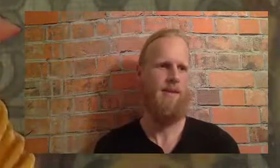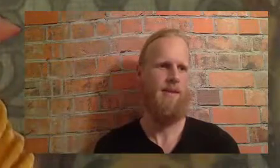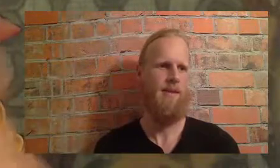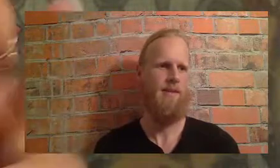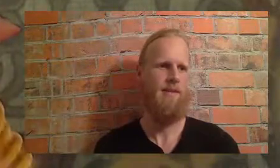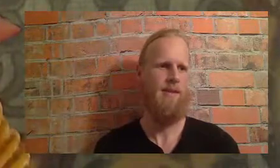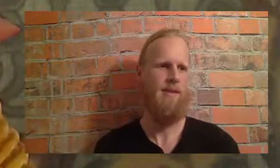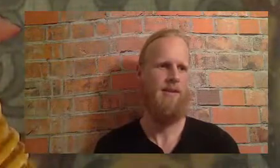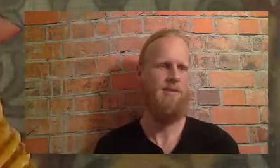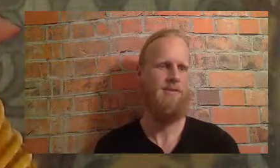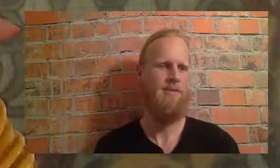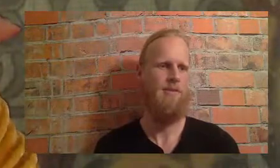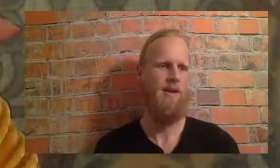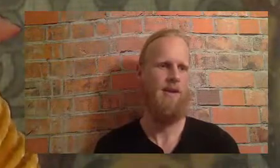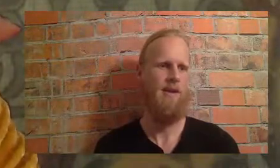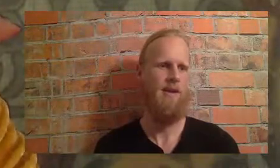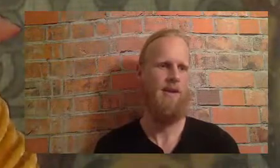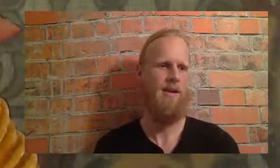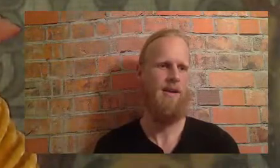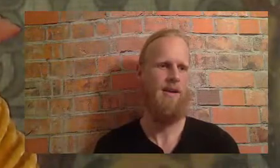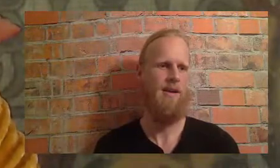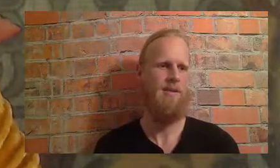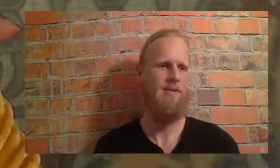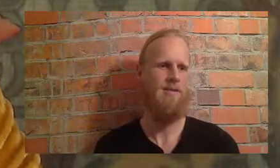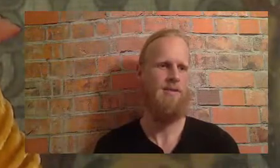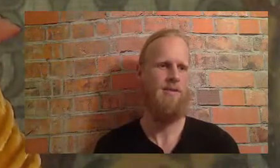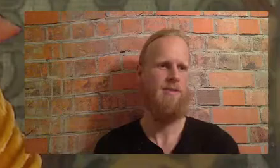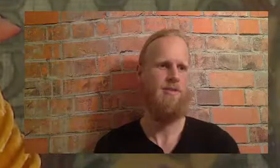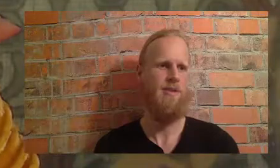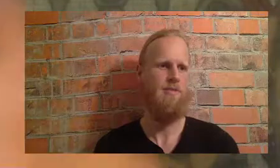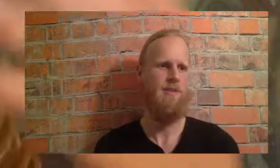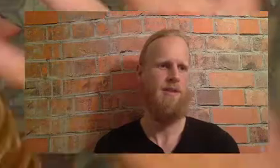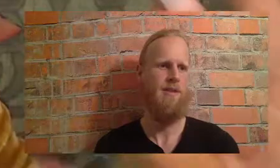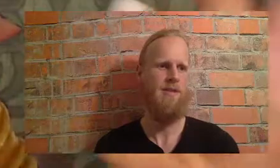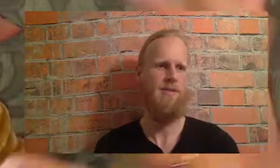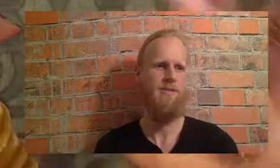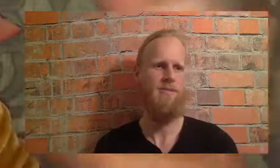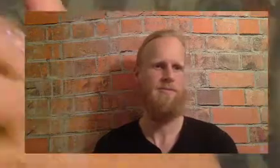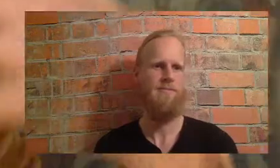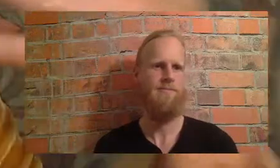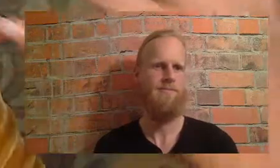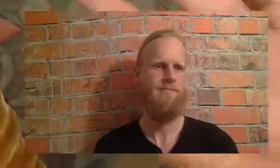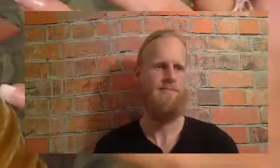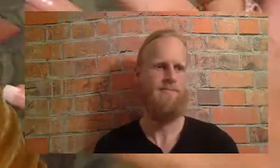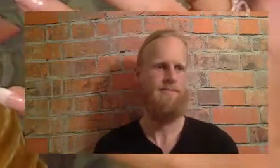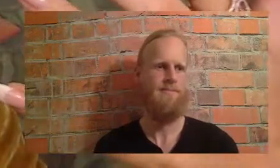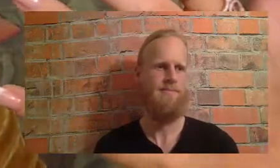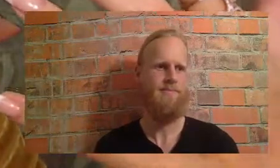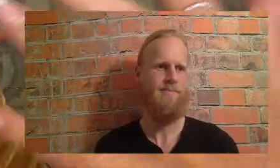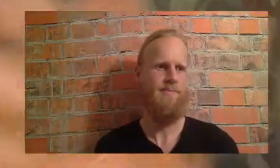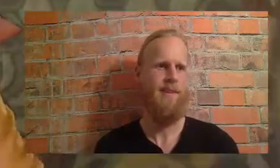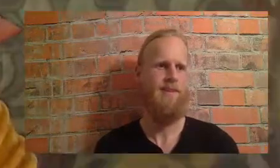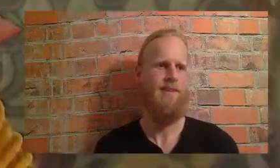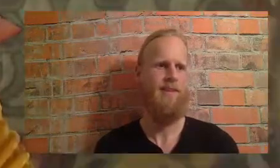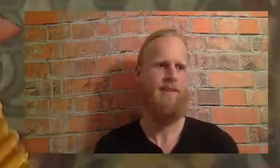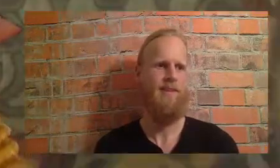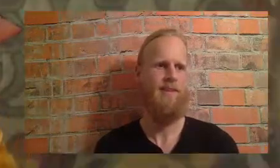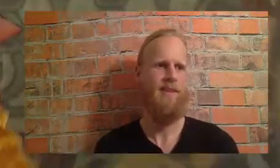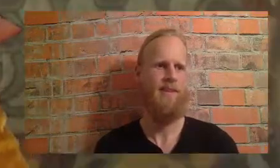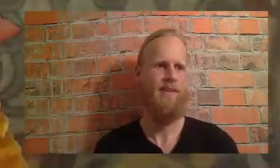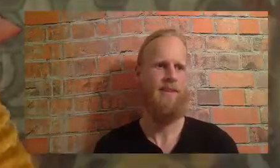around the same time within a few months of each other for something very, very similar because that information gets picked up by all of us.